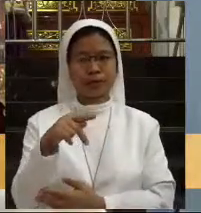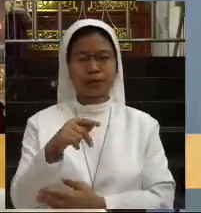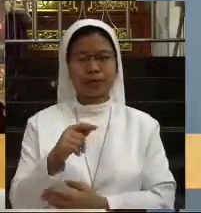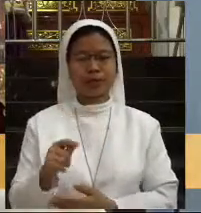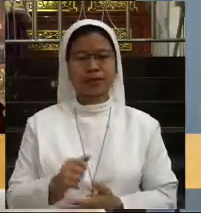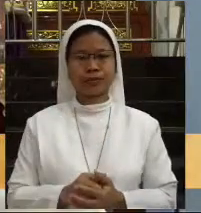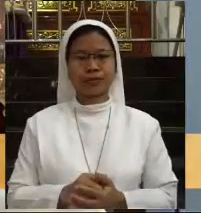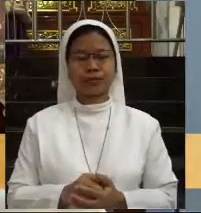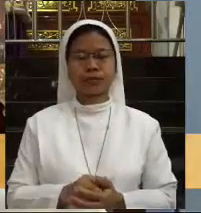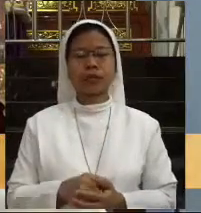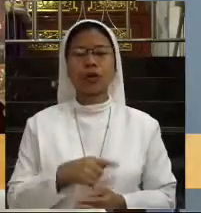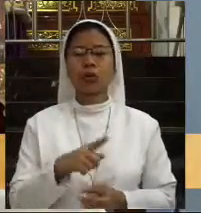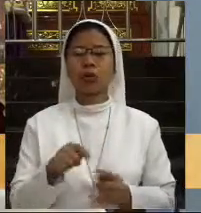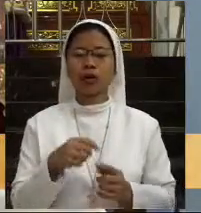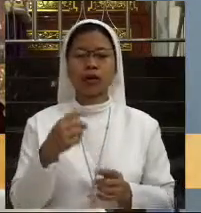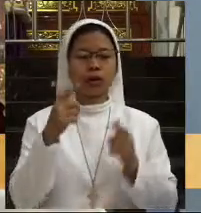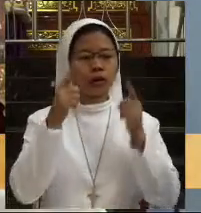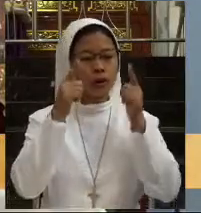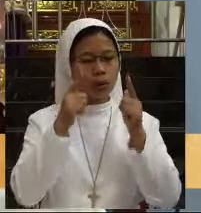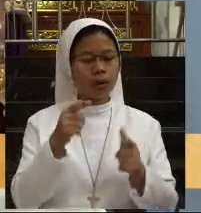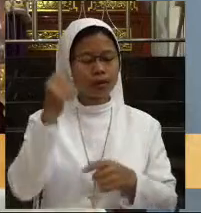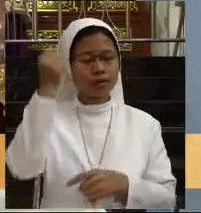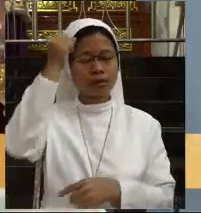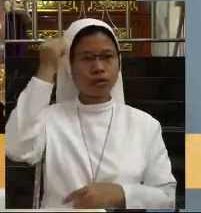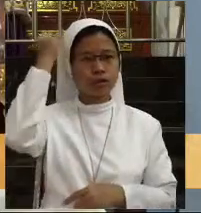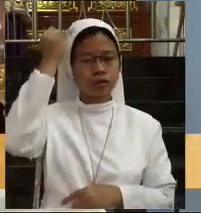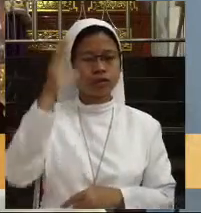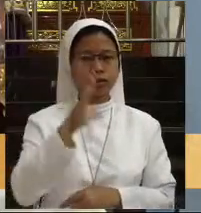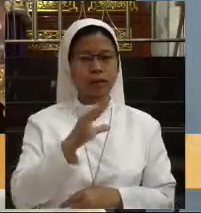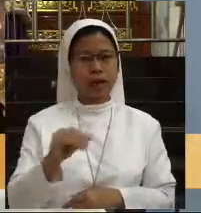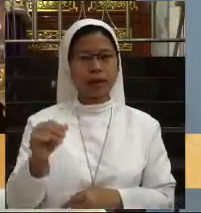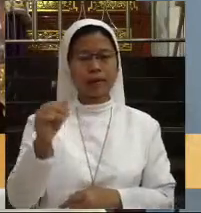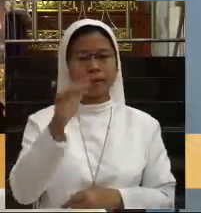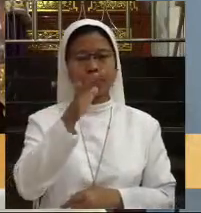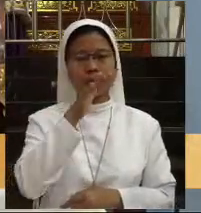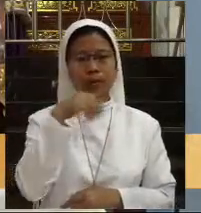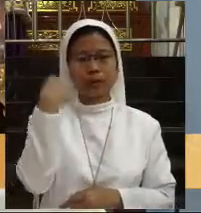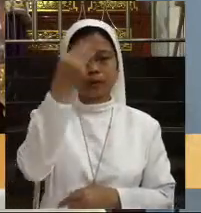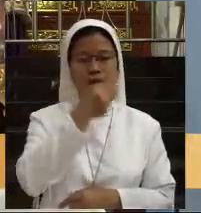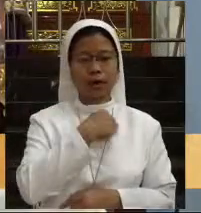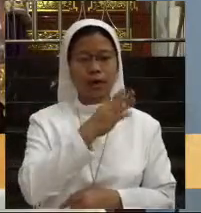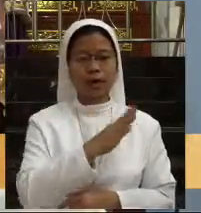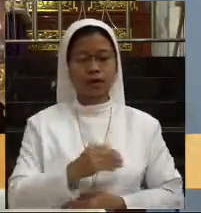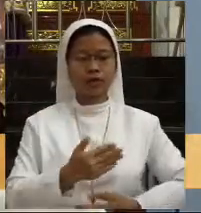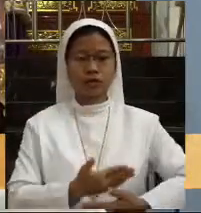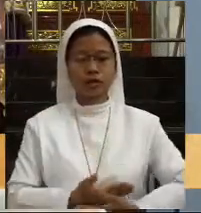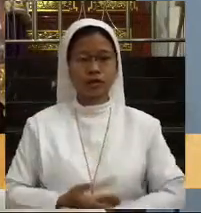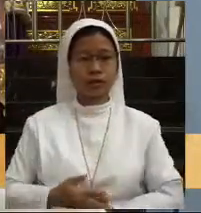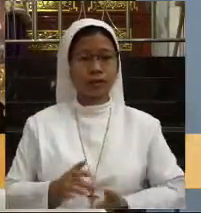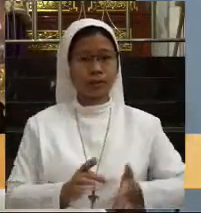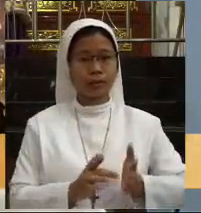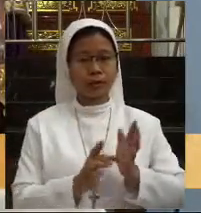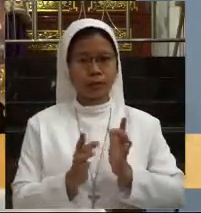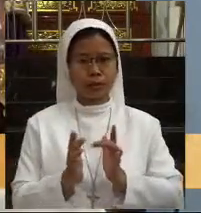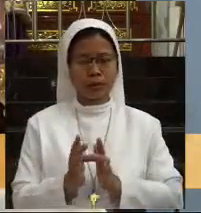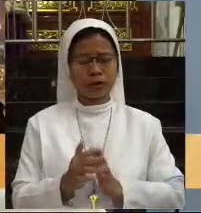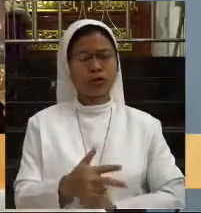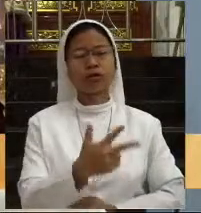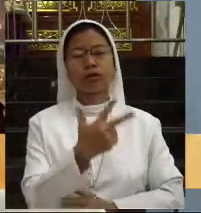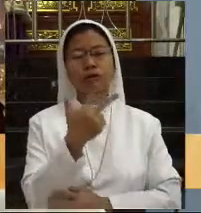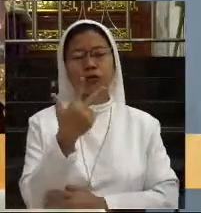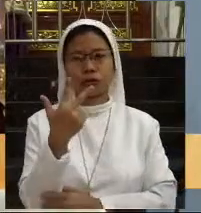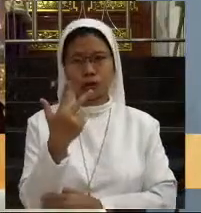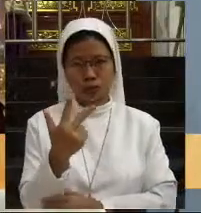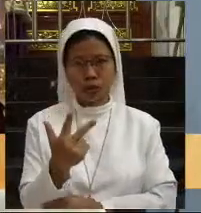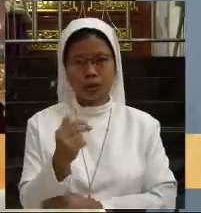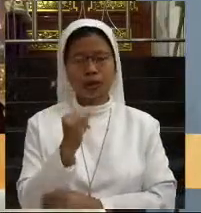When we look at Joseph, the Blessed Mother, and the child Jesus, these three is